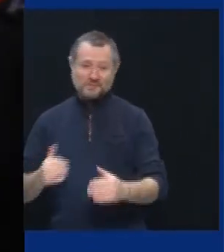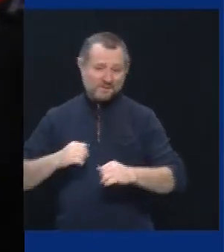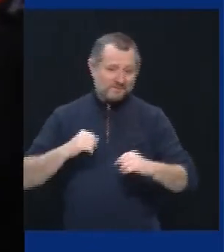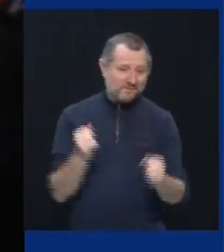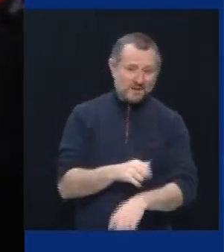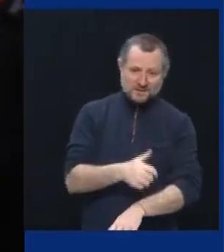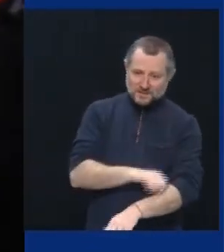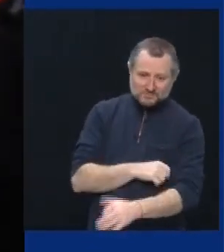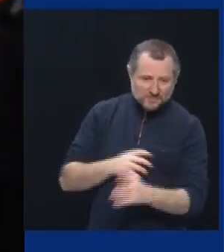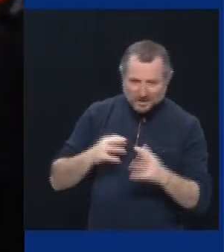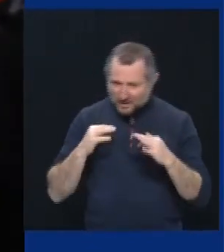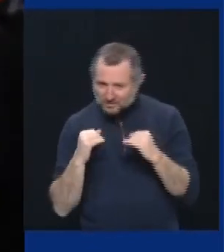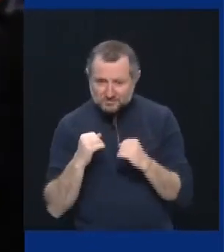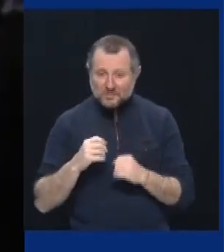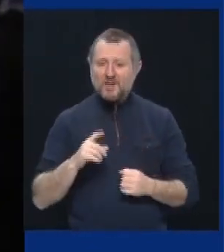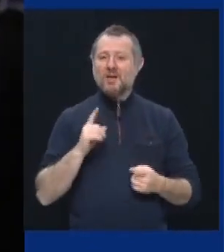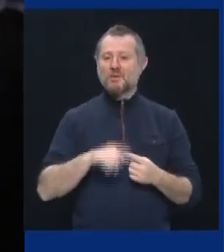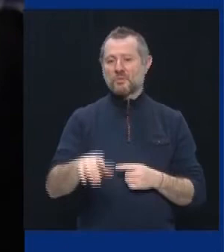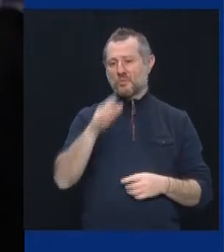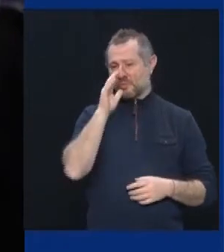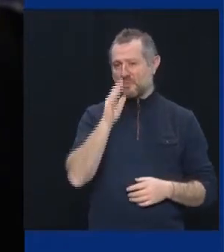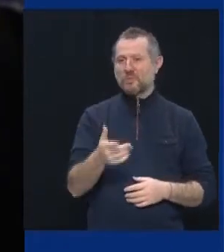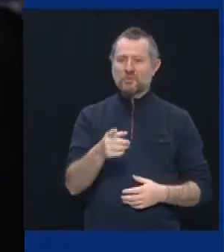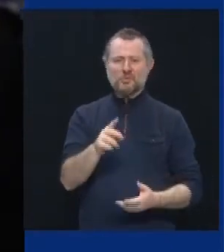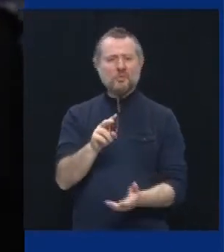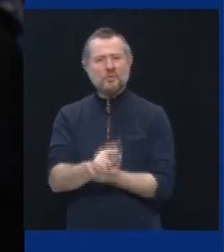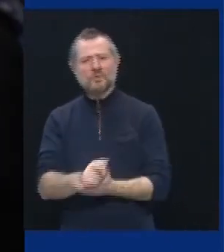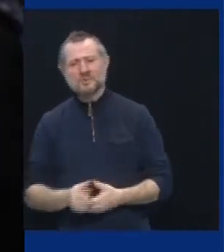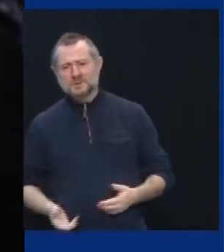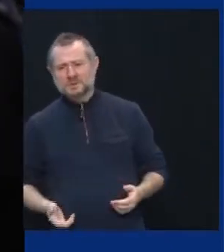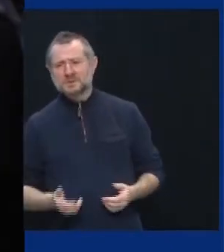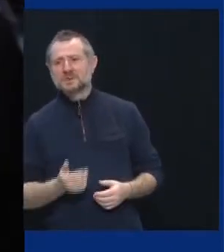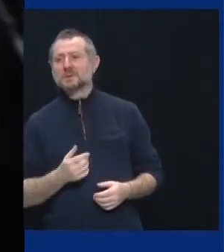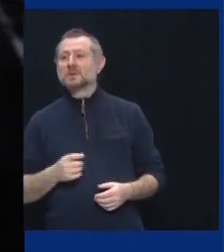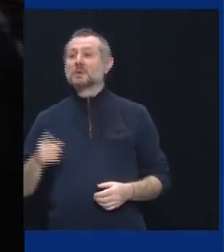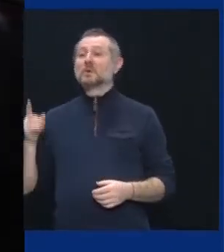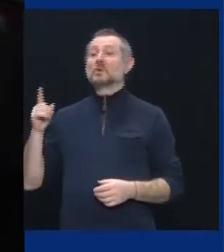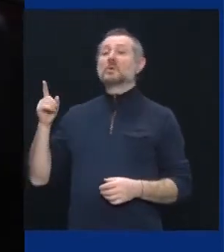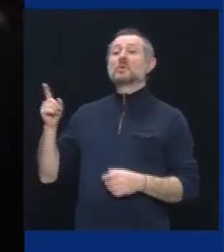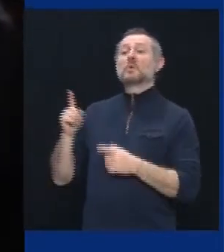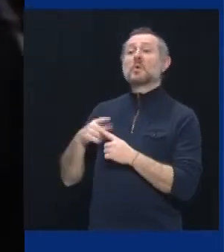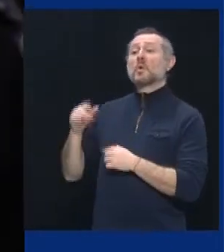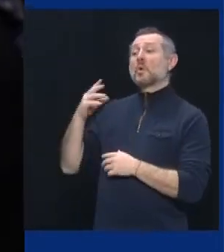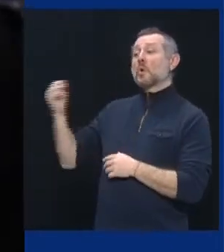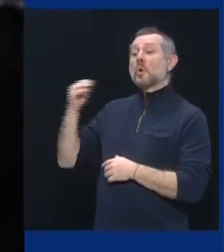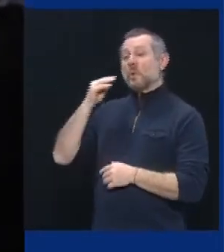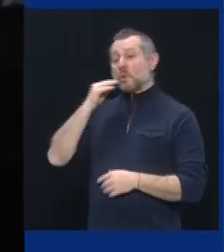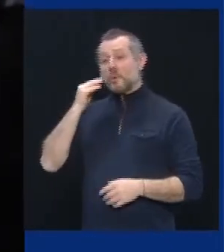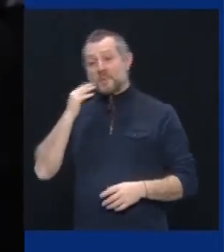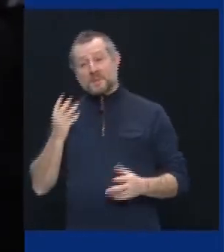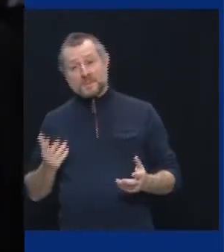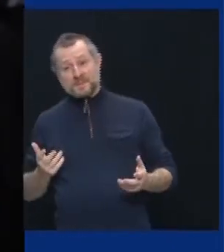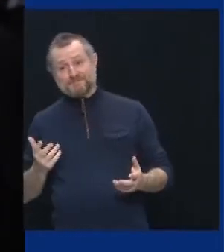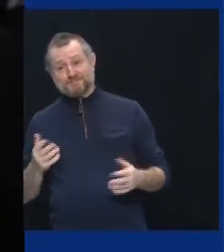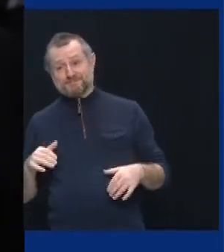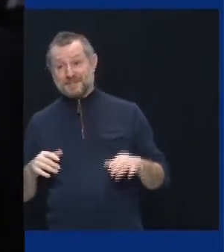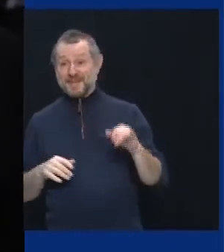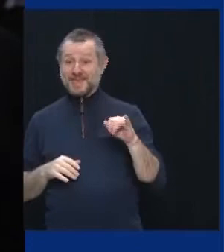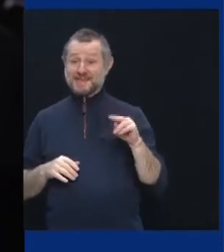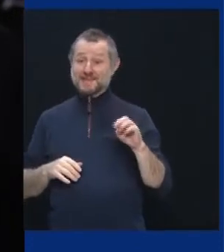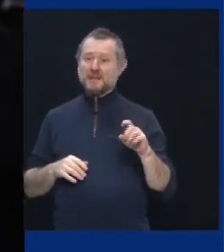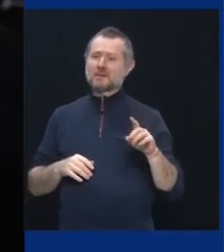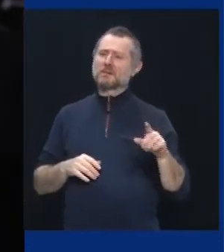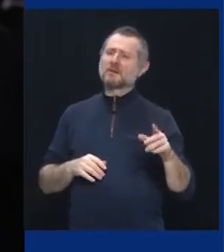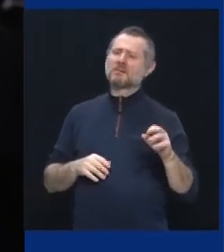then you lose. It's that simple. Inez Dickens had to get $110 million to build the Urban League. It